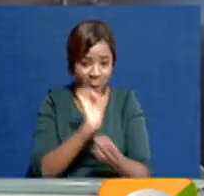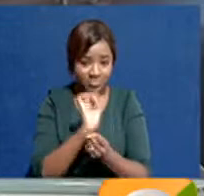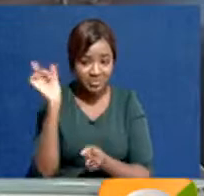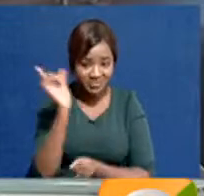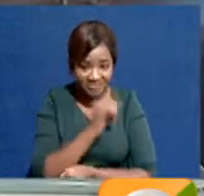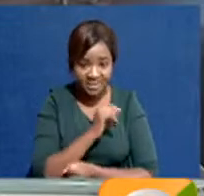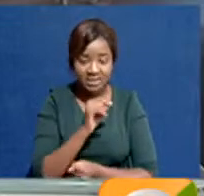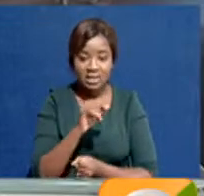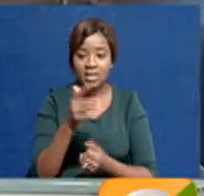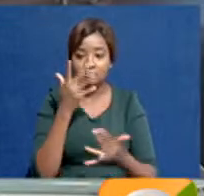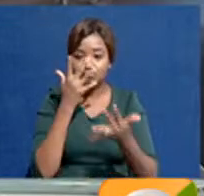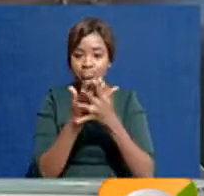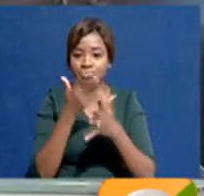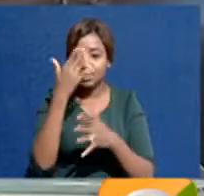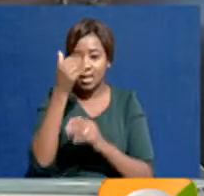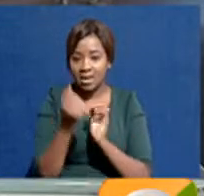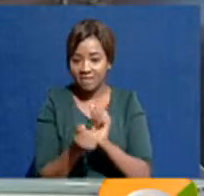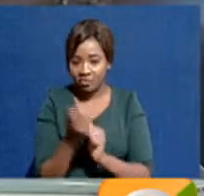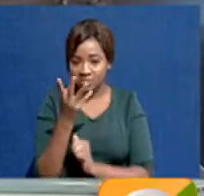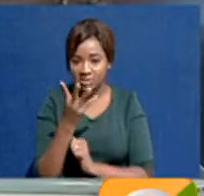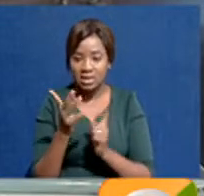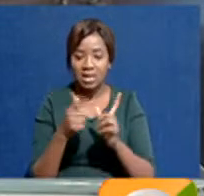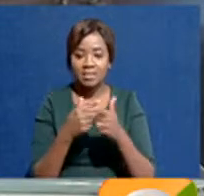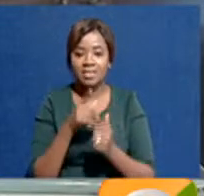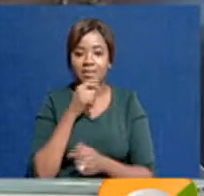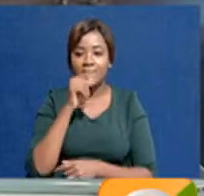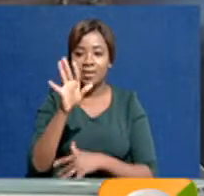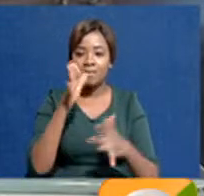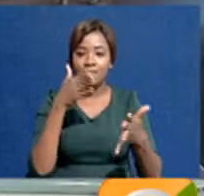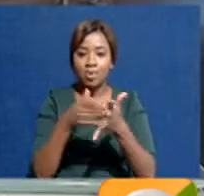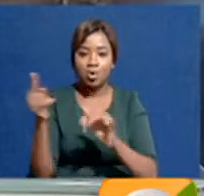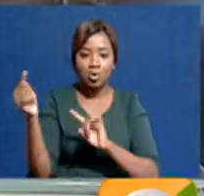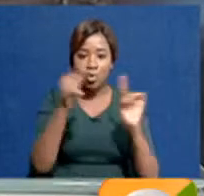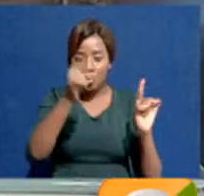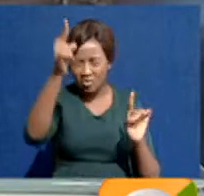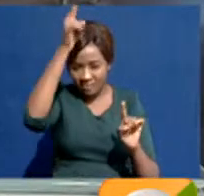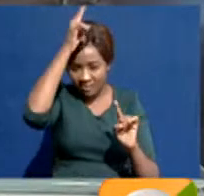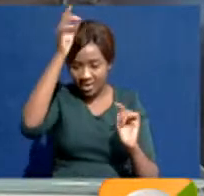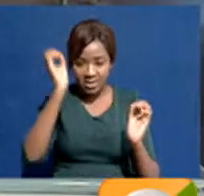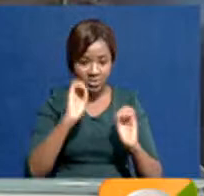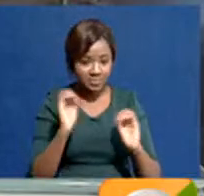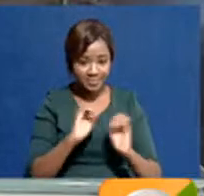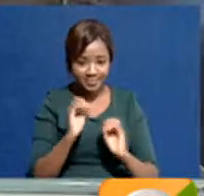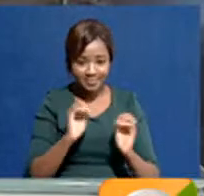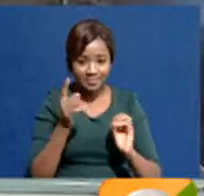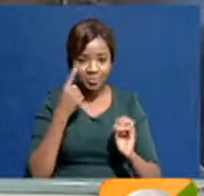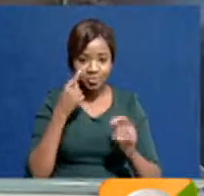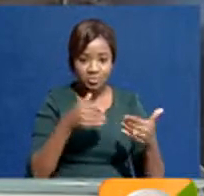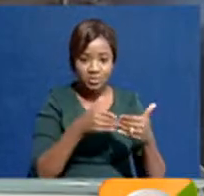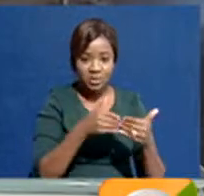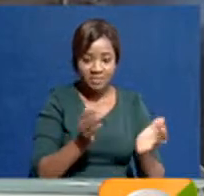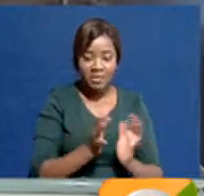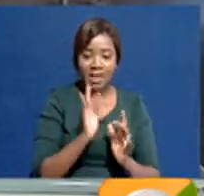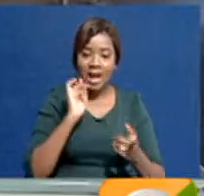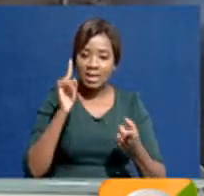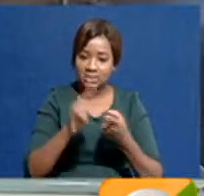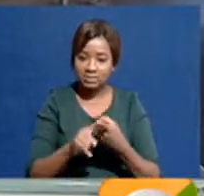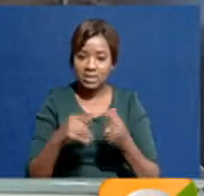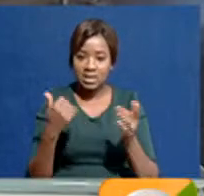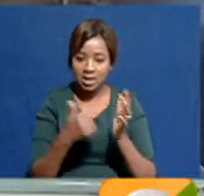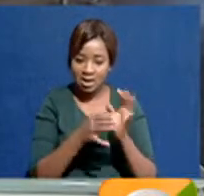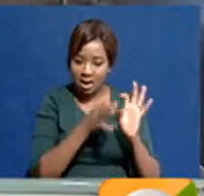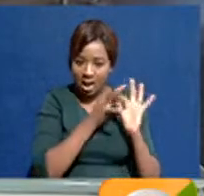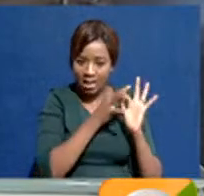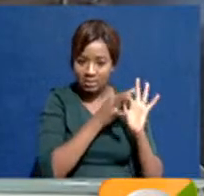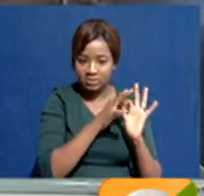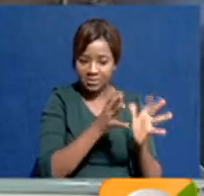after his release, the man was barred from visiting his rural home to see his supposed grave until all the Abagusi